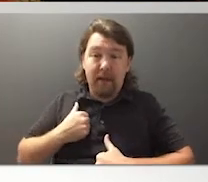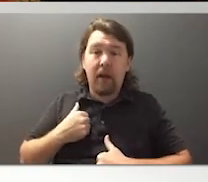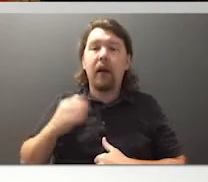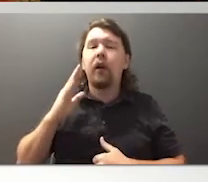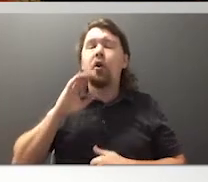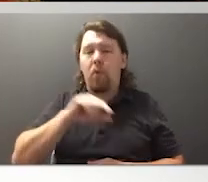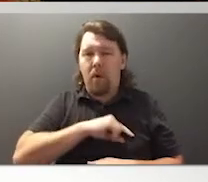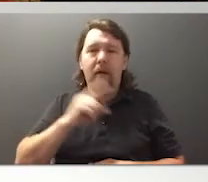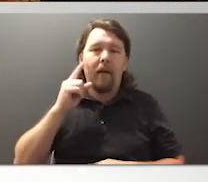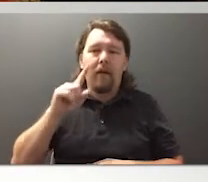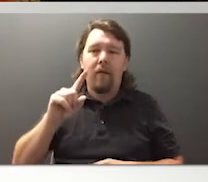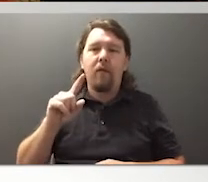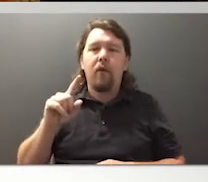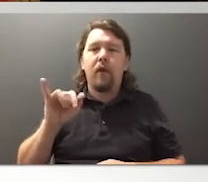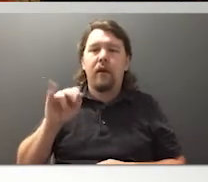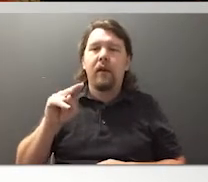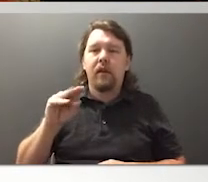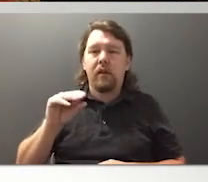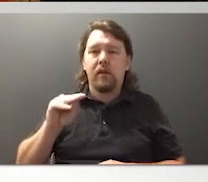scholarship.